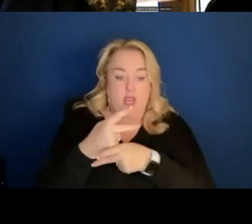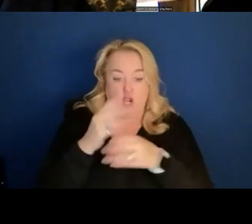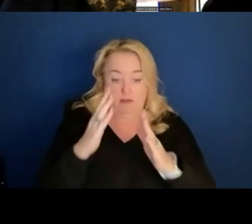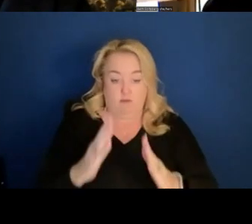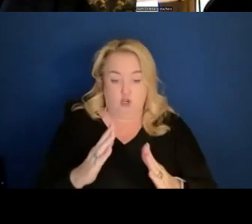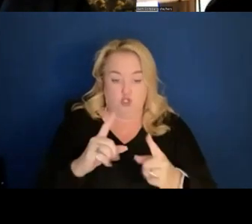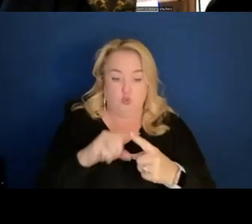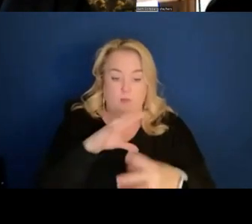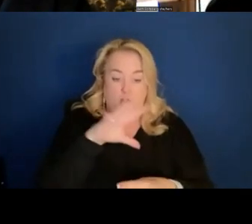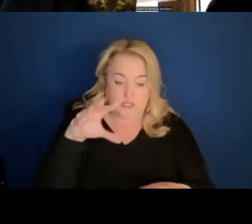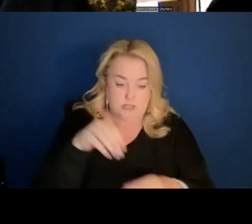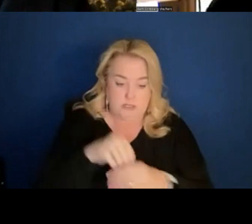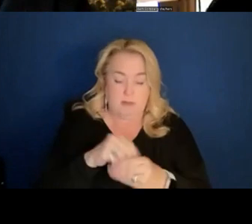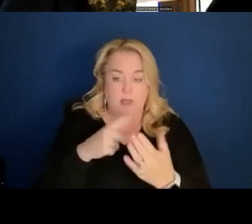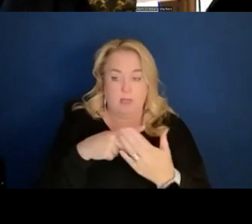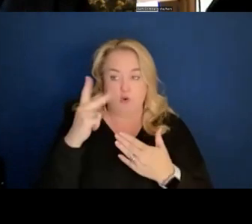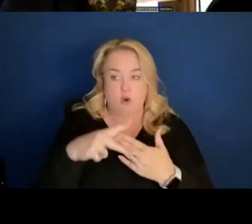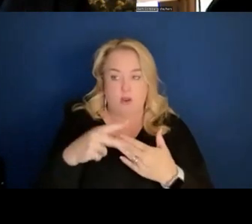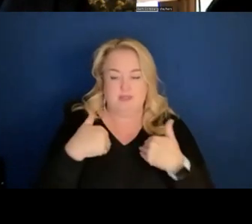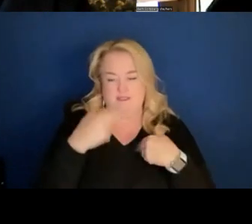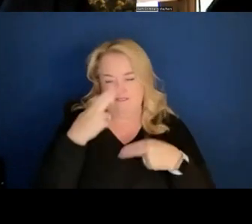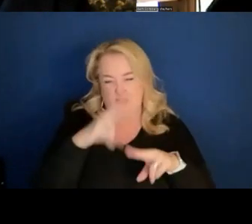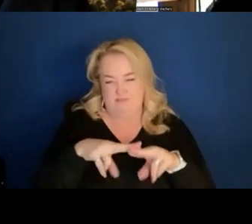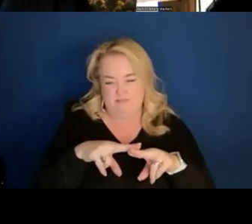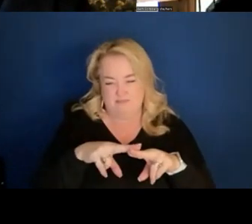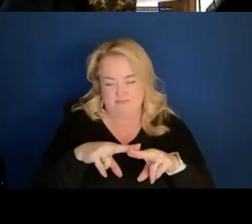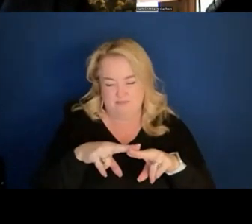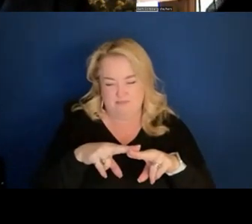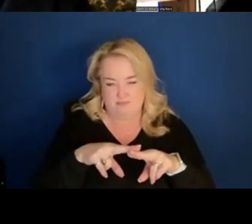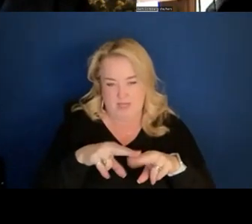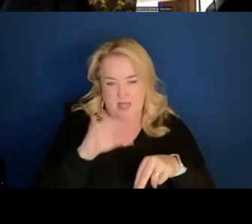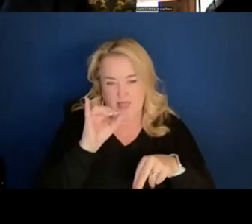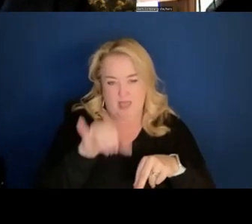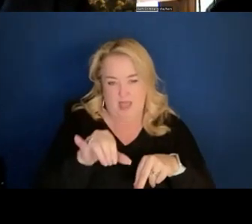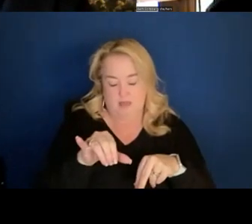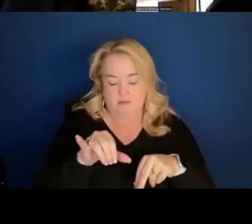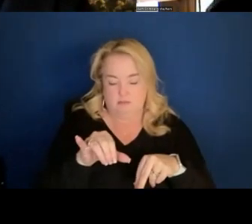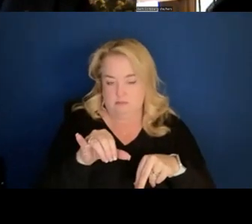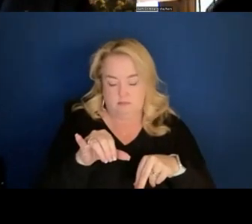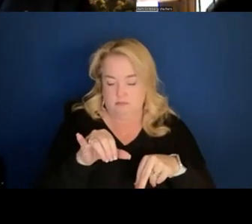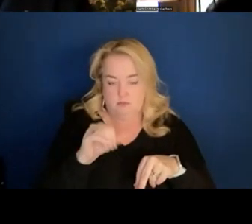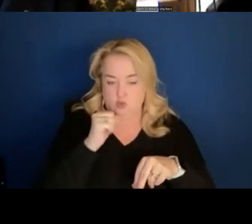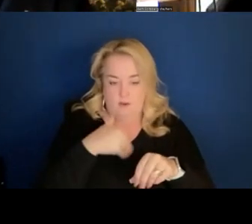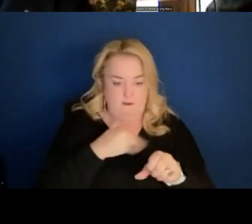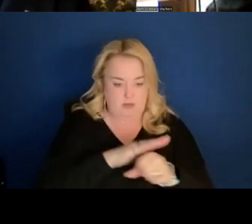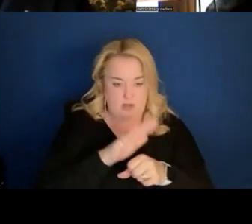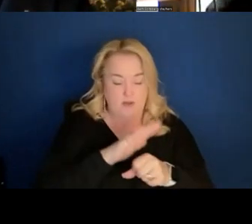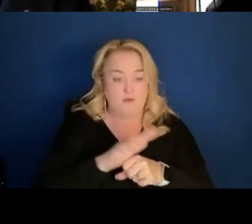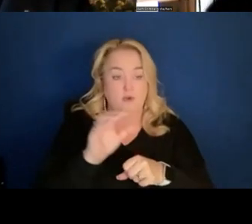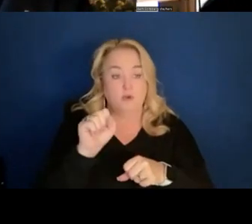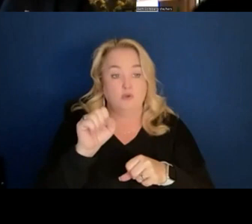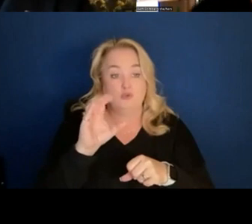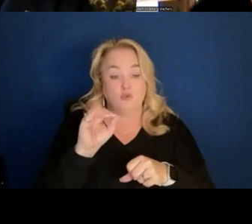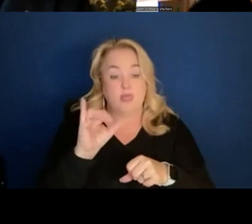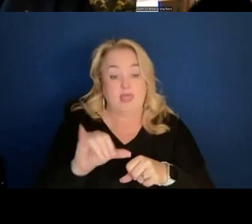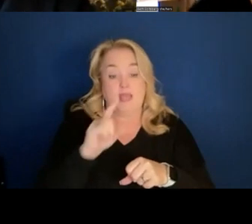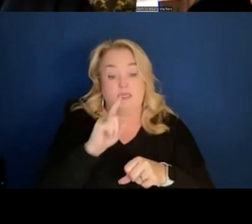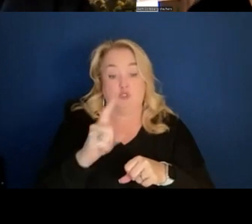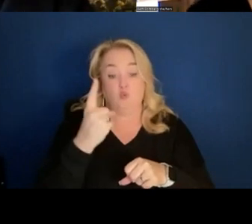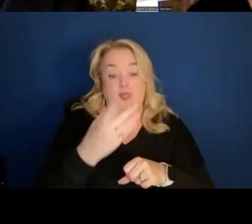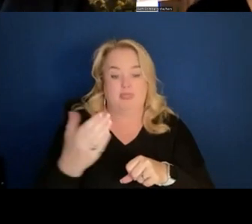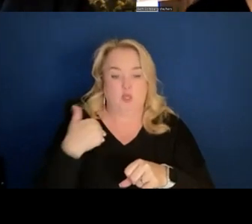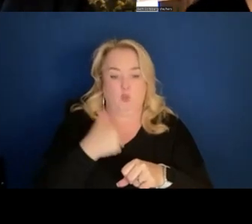who participate in these programs to have fun. That's what's lacking. I mean, that's something that we all need more